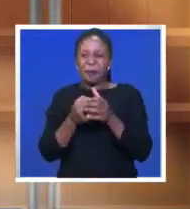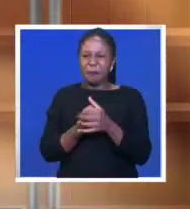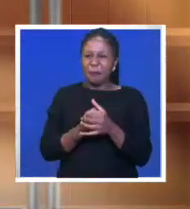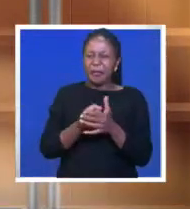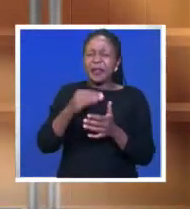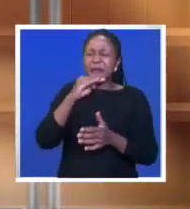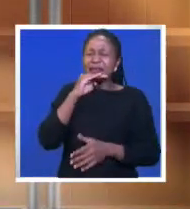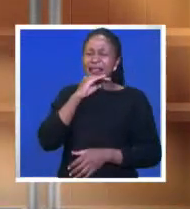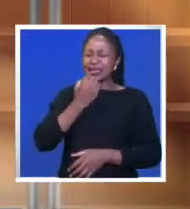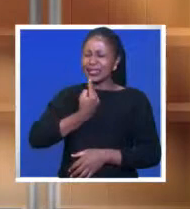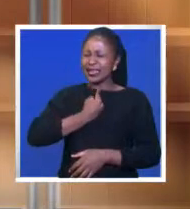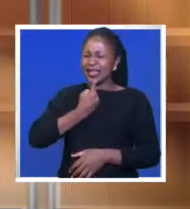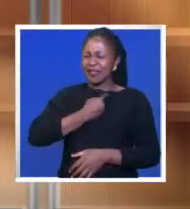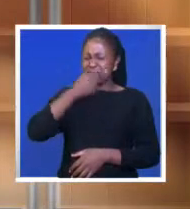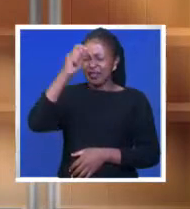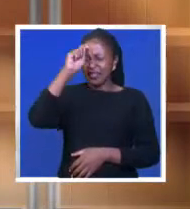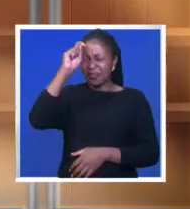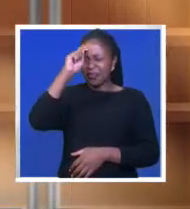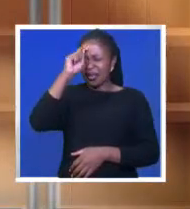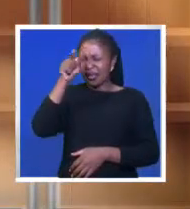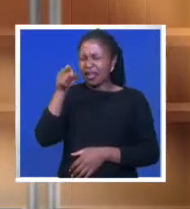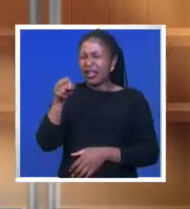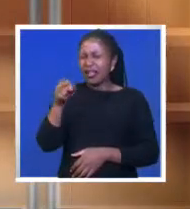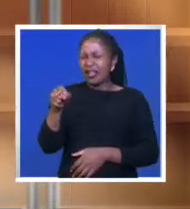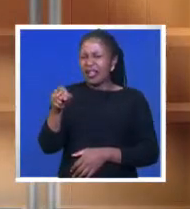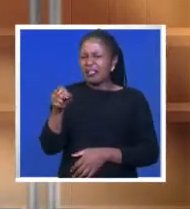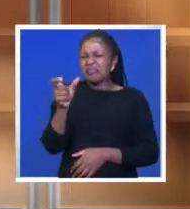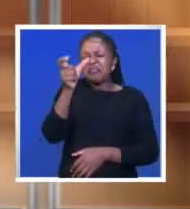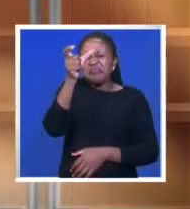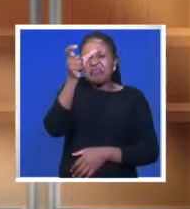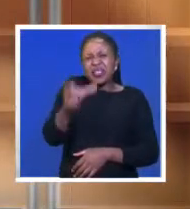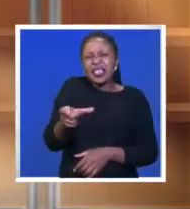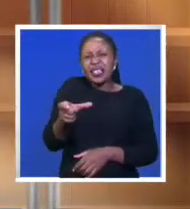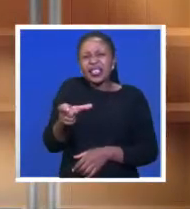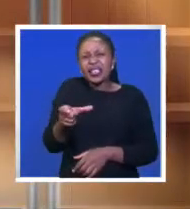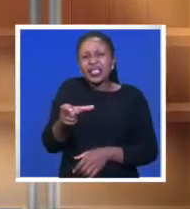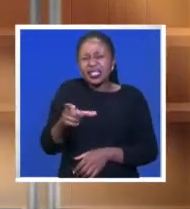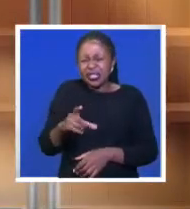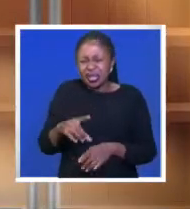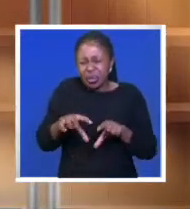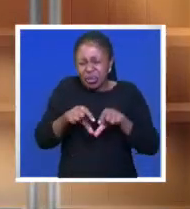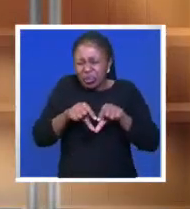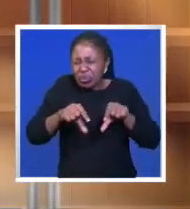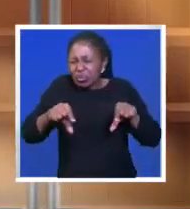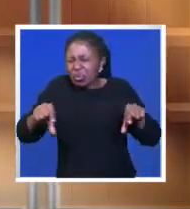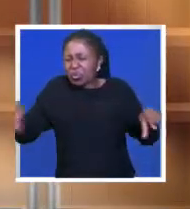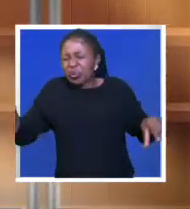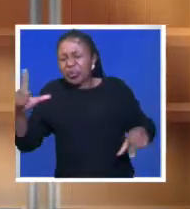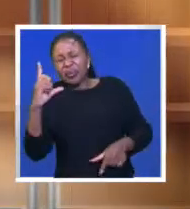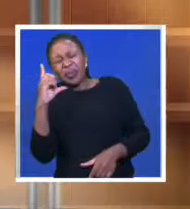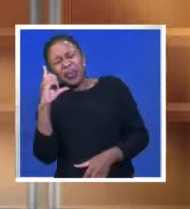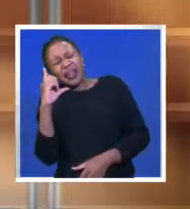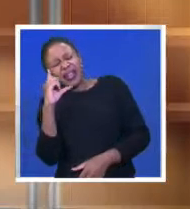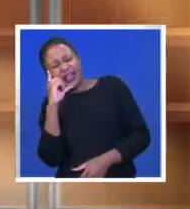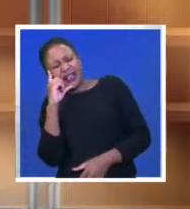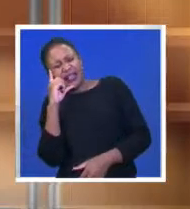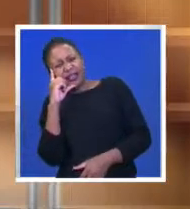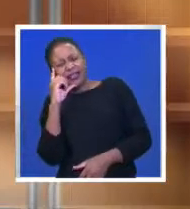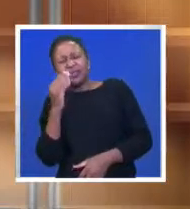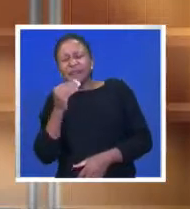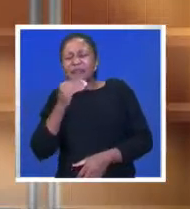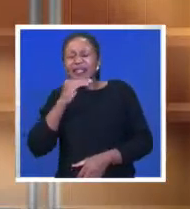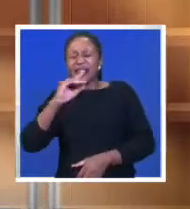And also the fact that was stretched, the long and stiffened body. What is that? There is a problem here.